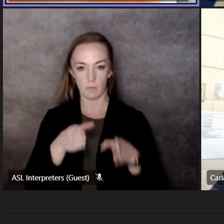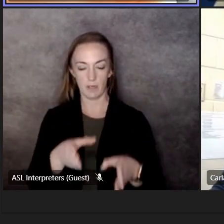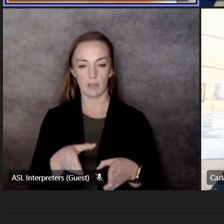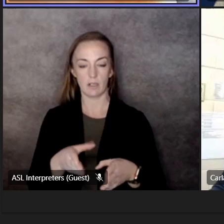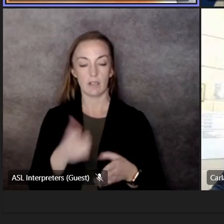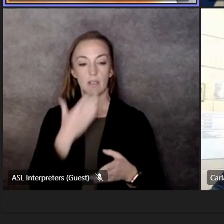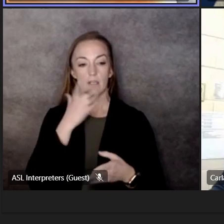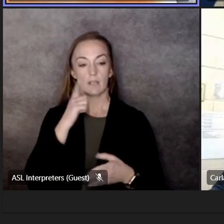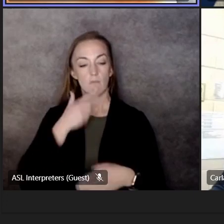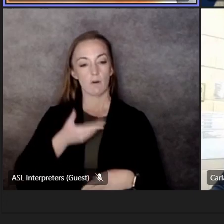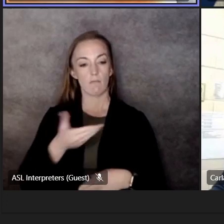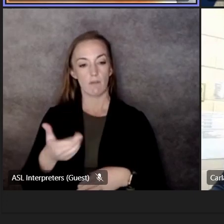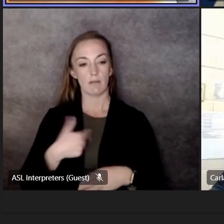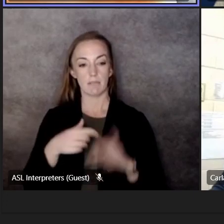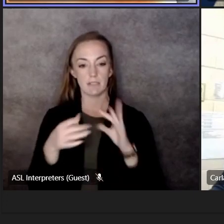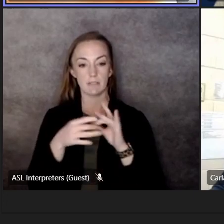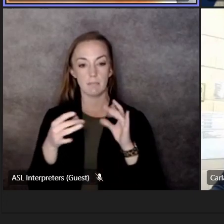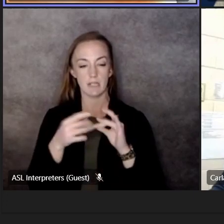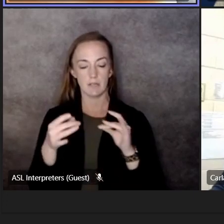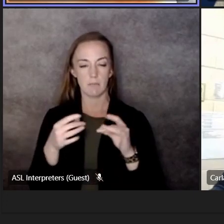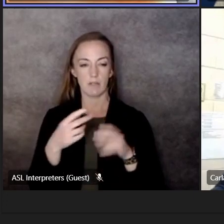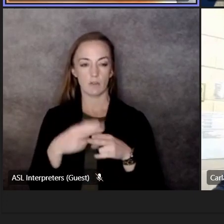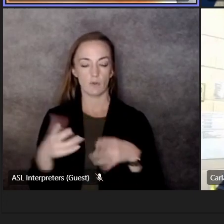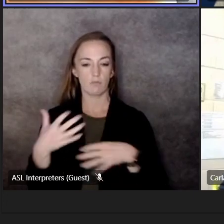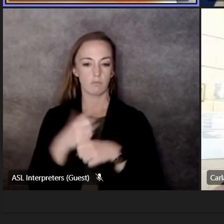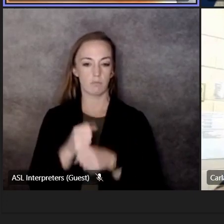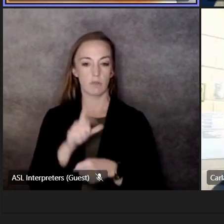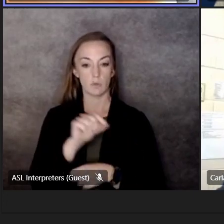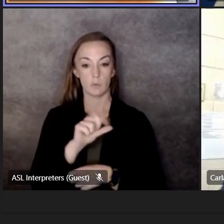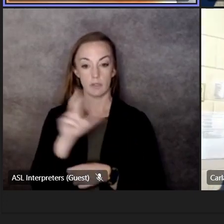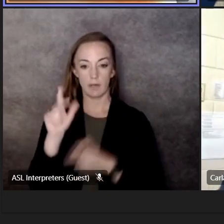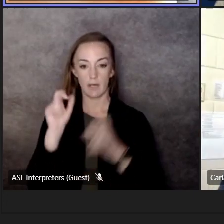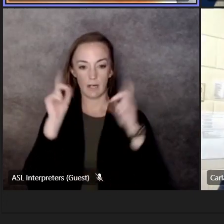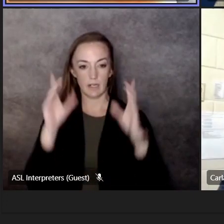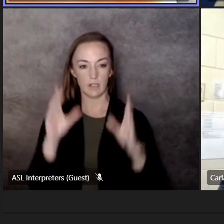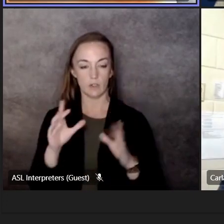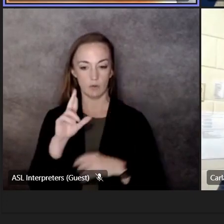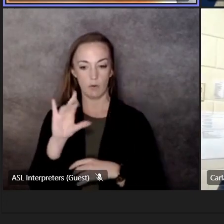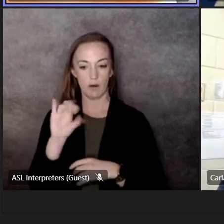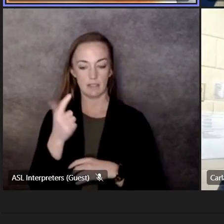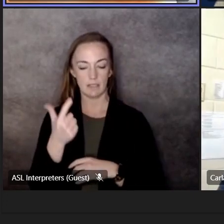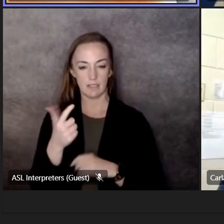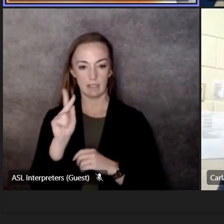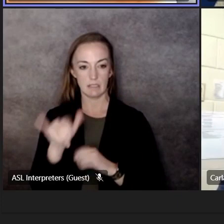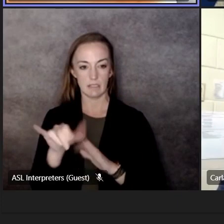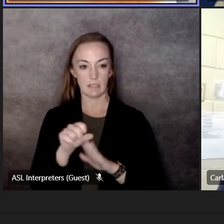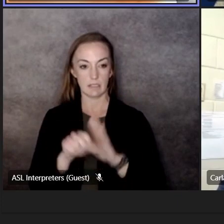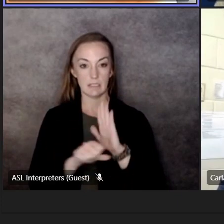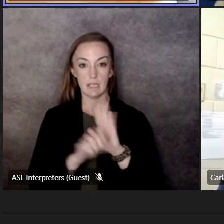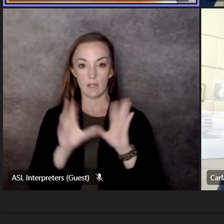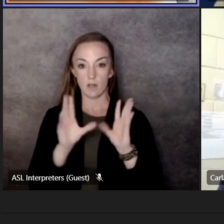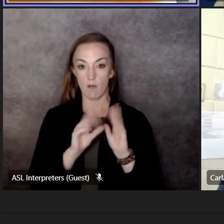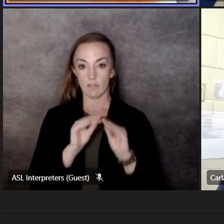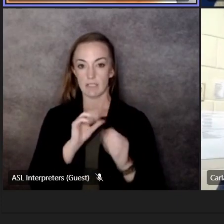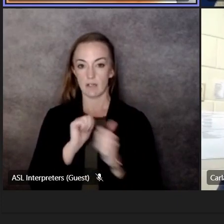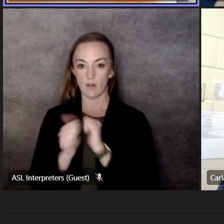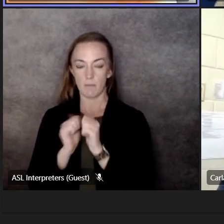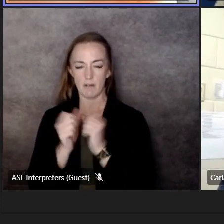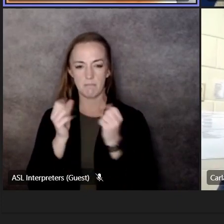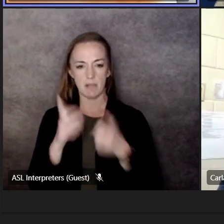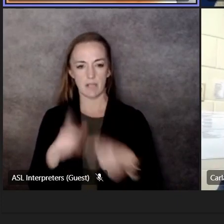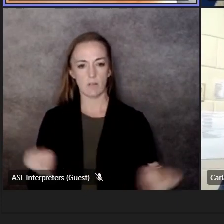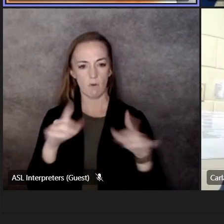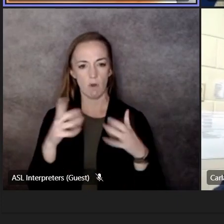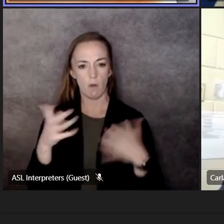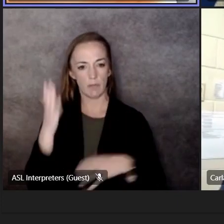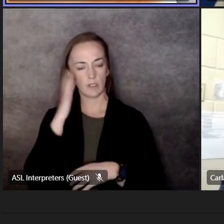wrap-up of the 2023 Educators Rising Kentucky State Conference and Competitions. As many of you know, Educators Rising